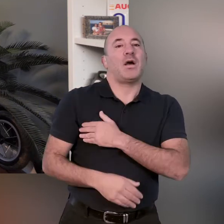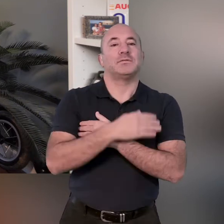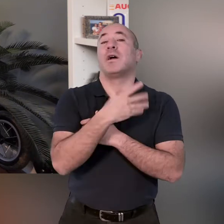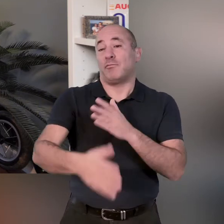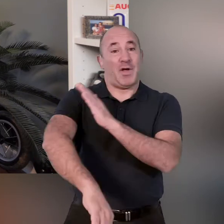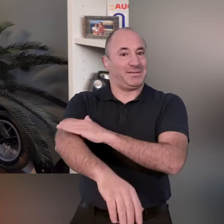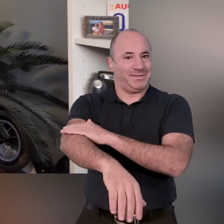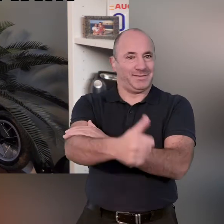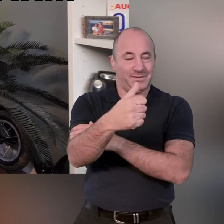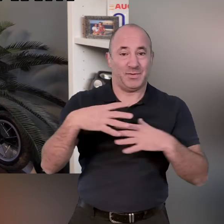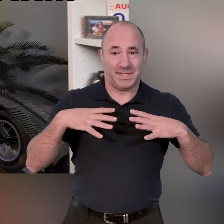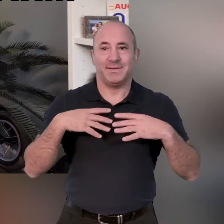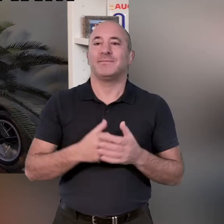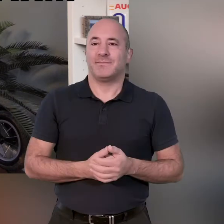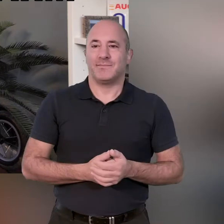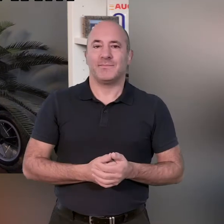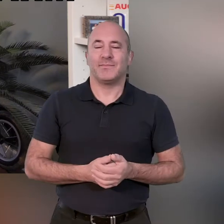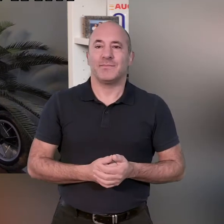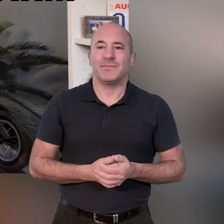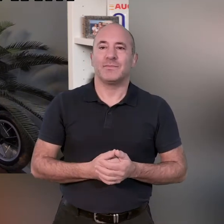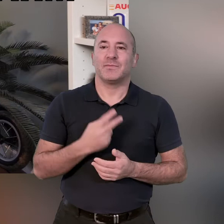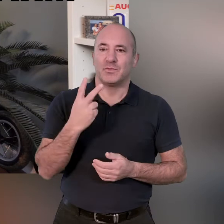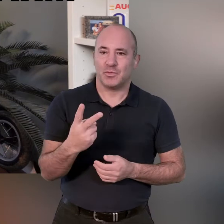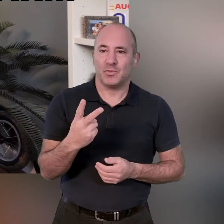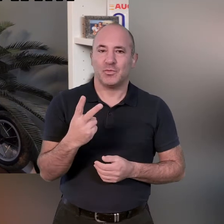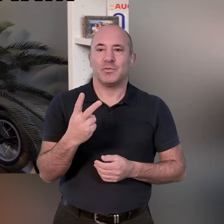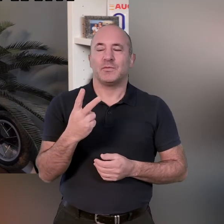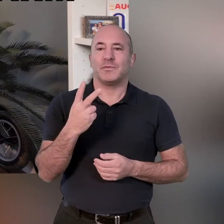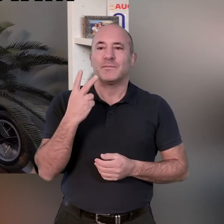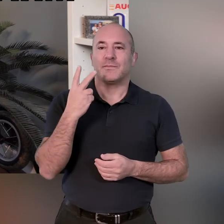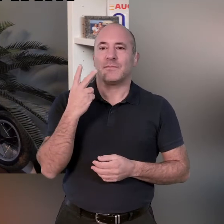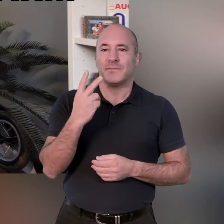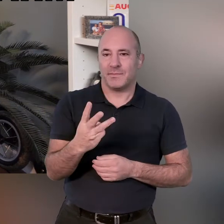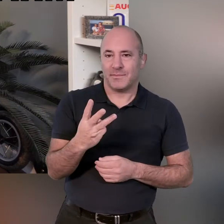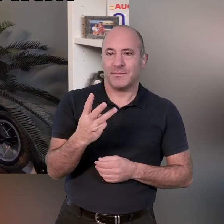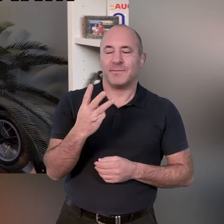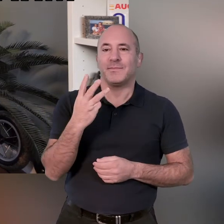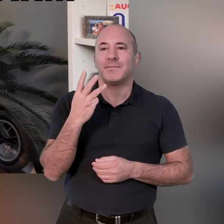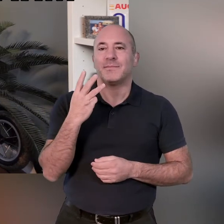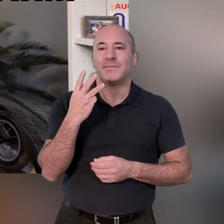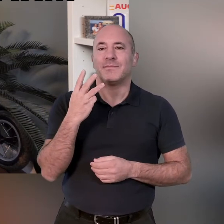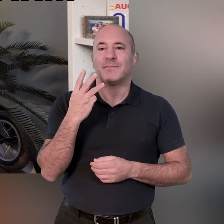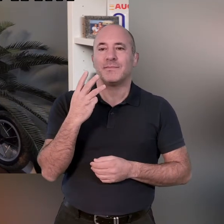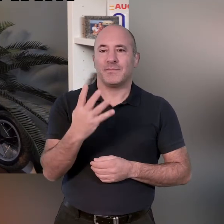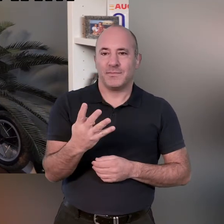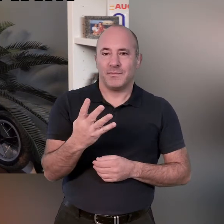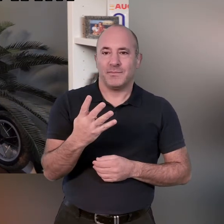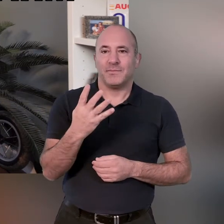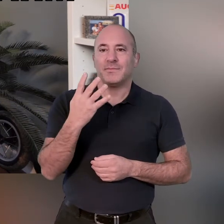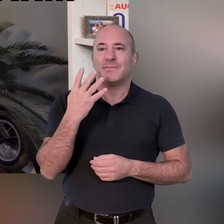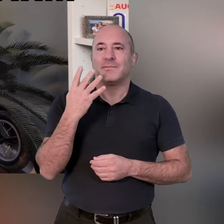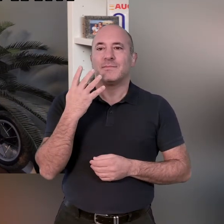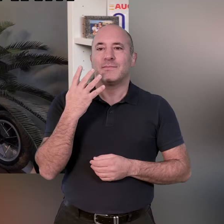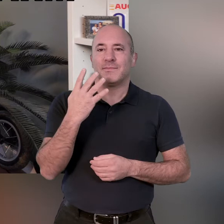arm again. Right arm, off we go. 1, 2, 3,